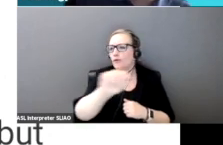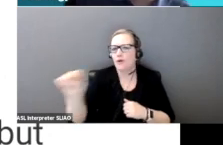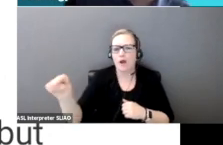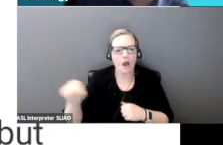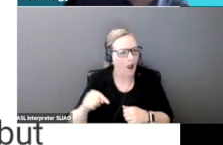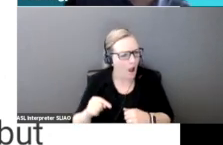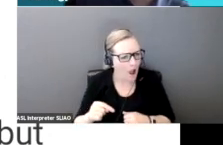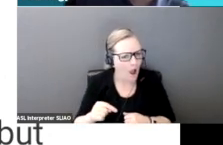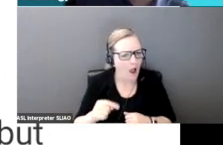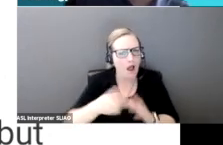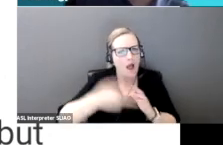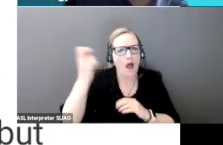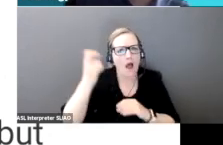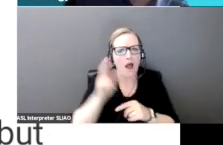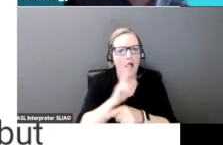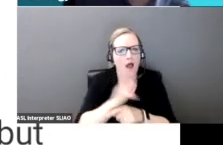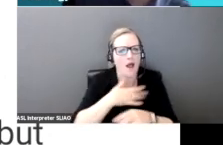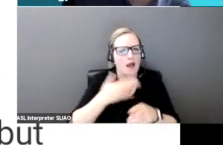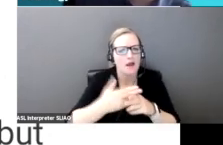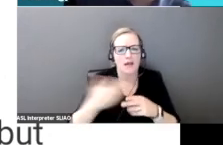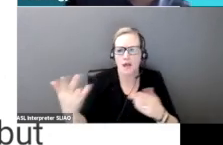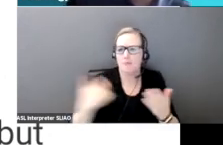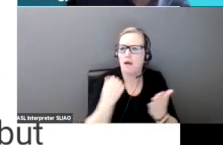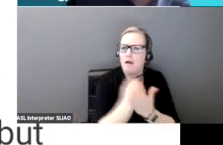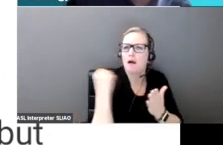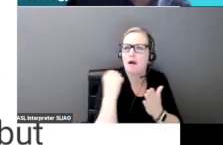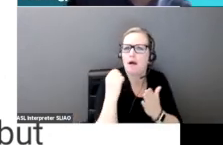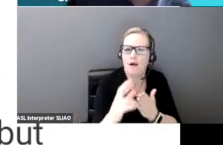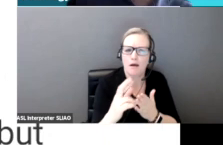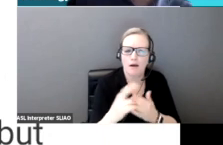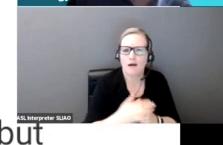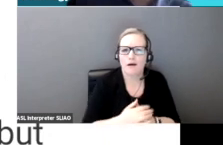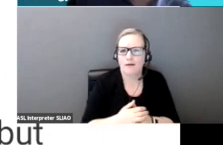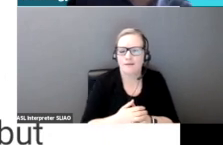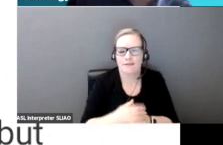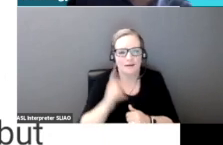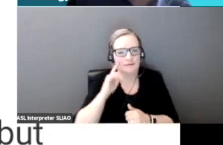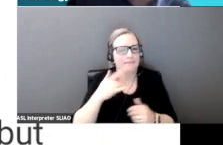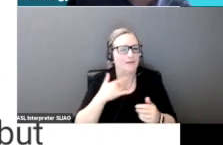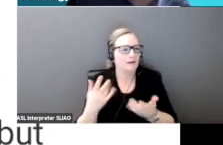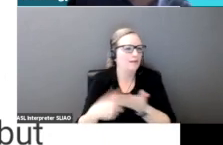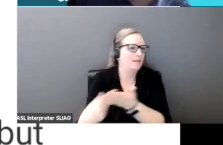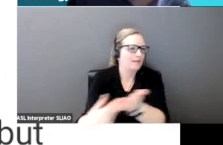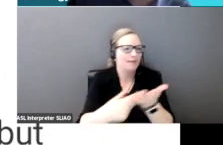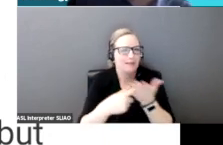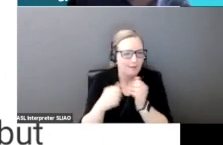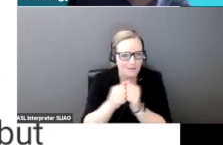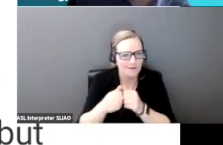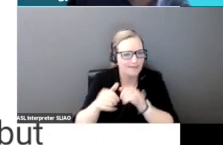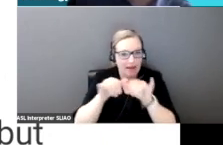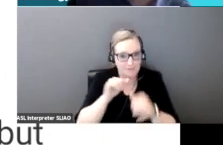if you have an engineer in your family, you've probably seen how annoying it is when we point out all the physics problems